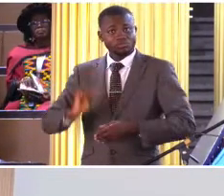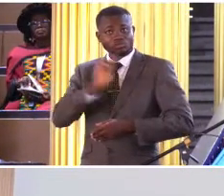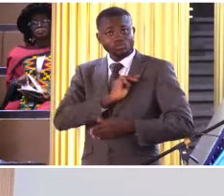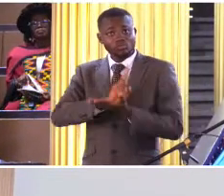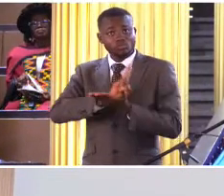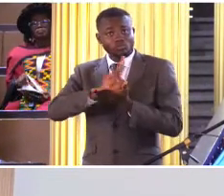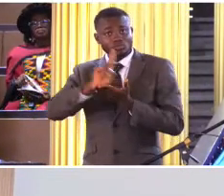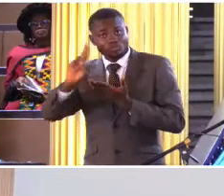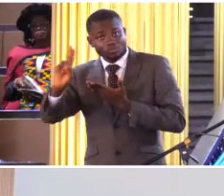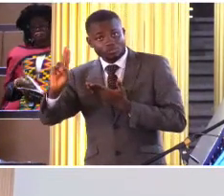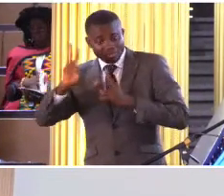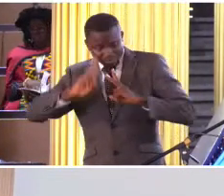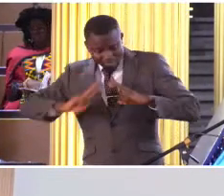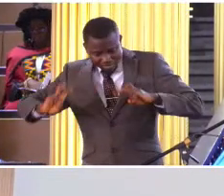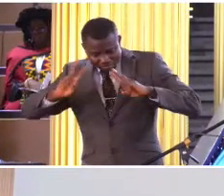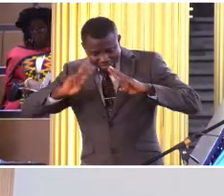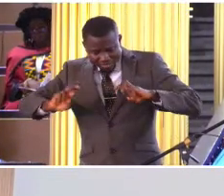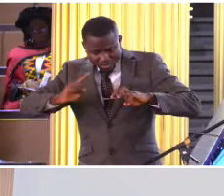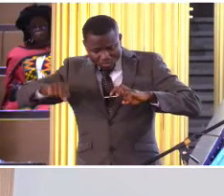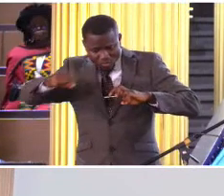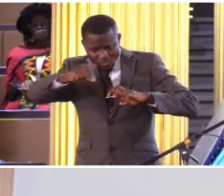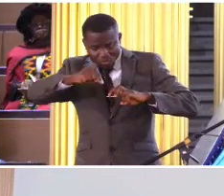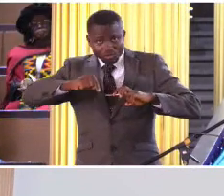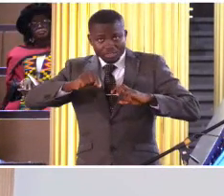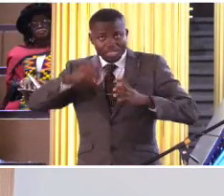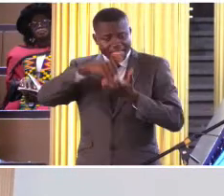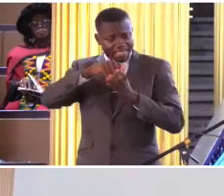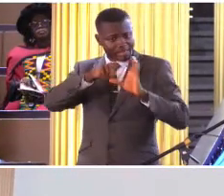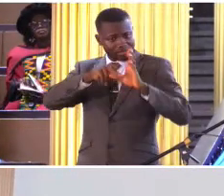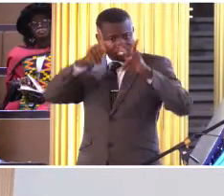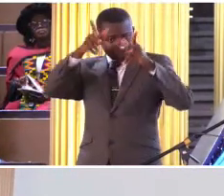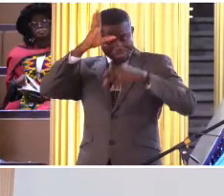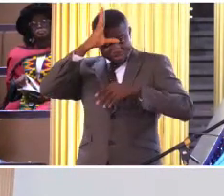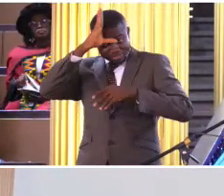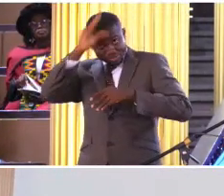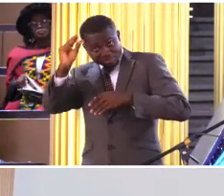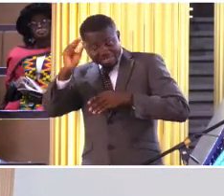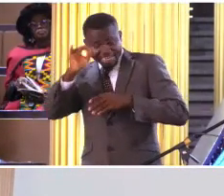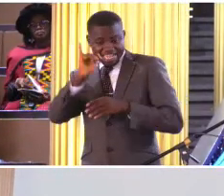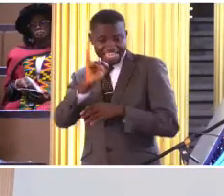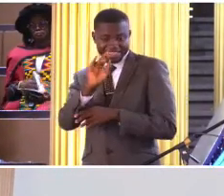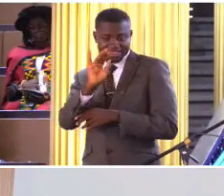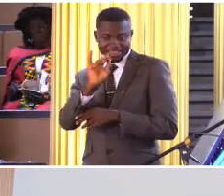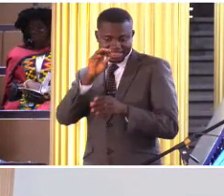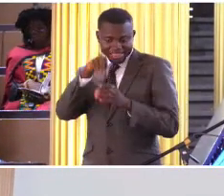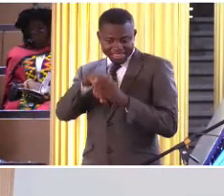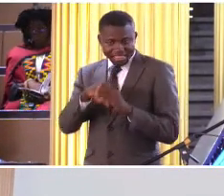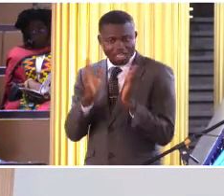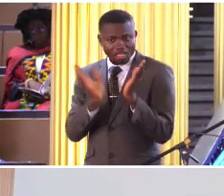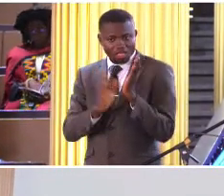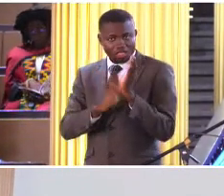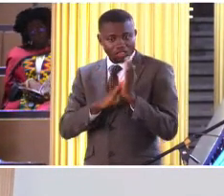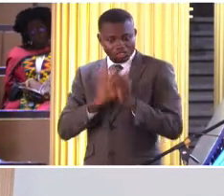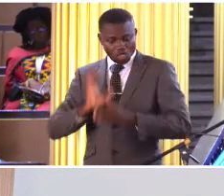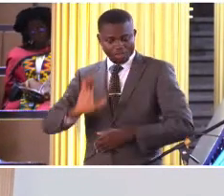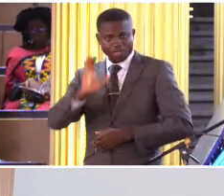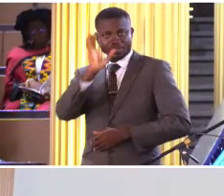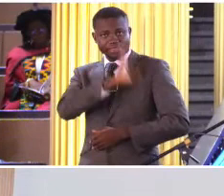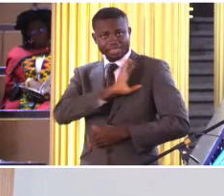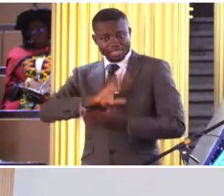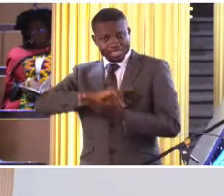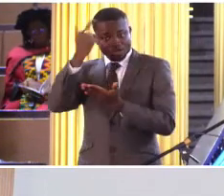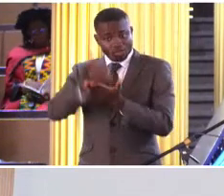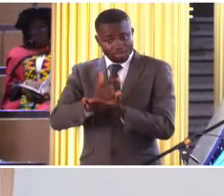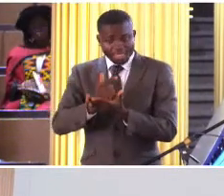Joint Examiners Board, chairman of the Inter-School Committee on Examination Malpractices for the College